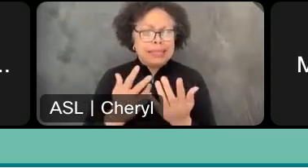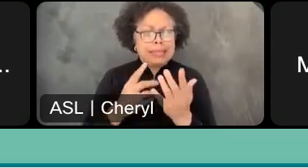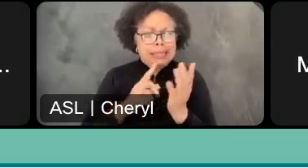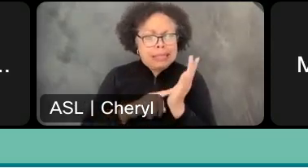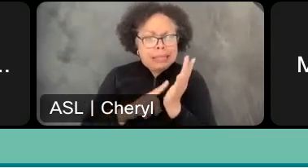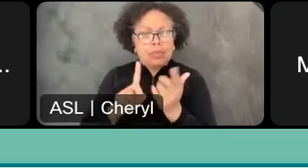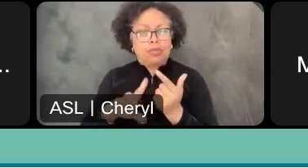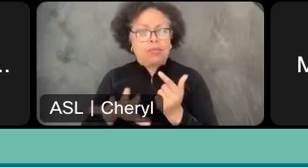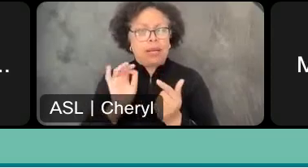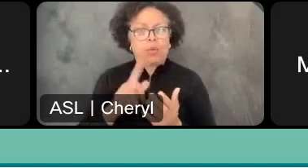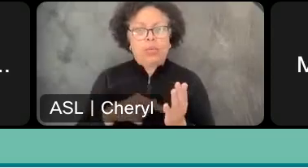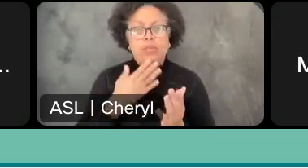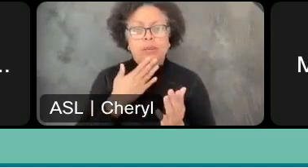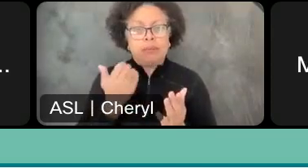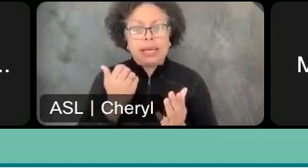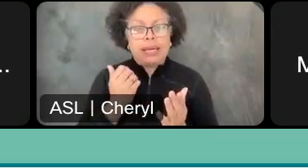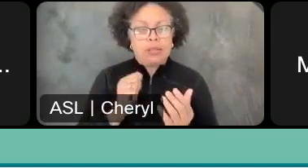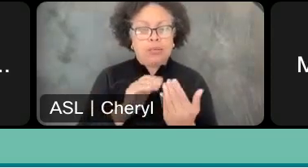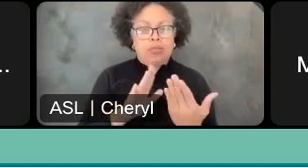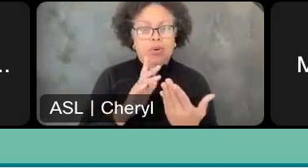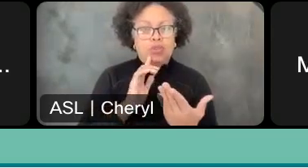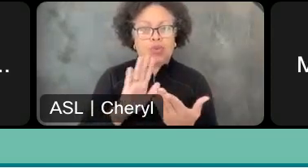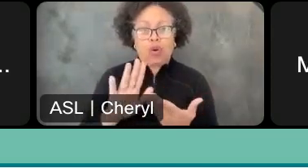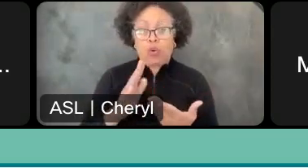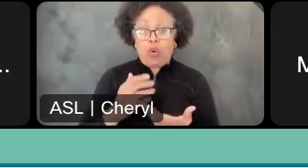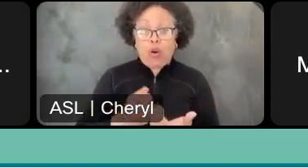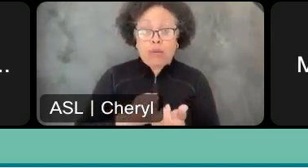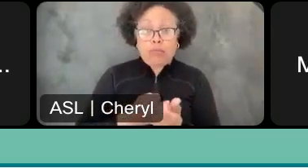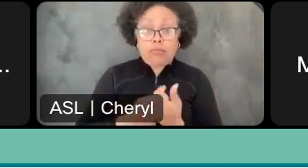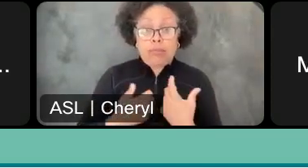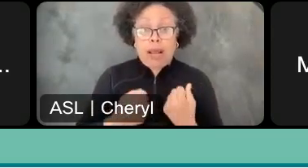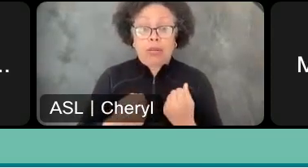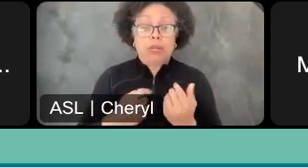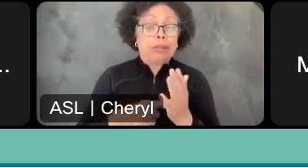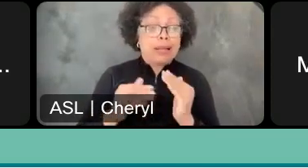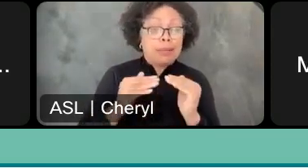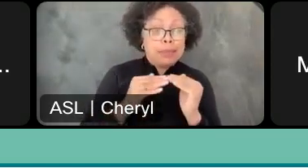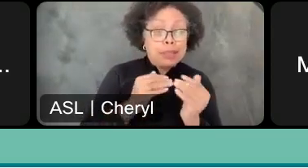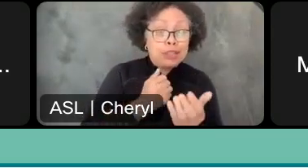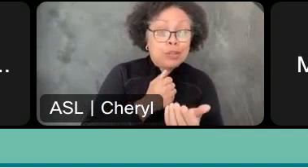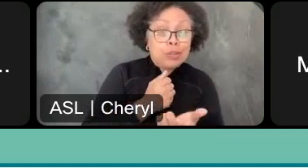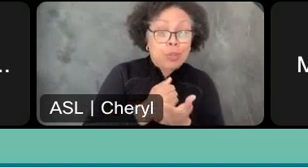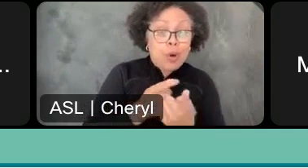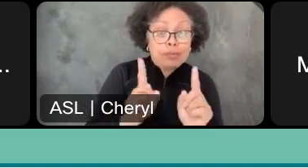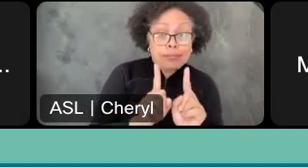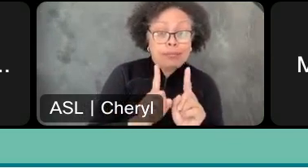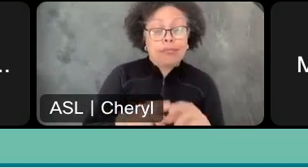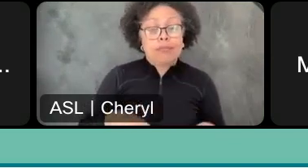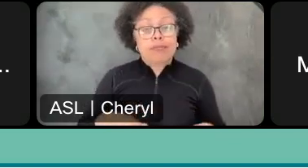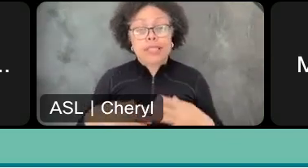well-being. This may include things like peer support, counseling, mindfulness techniques,